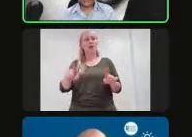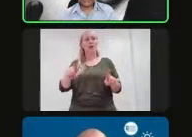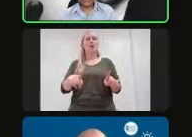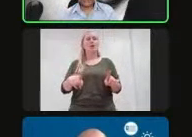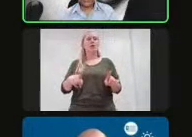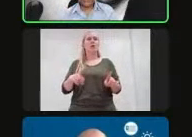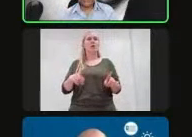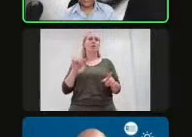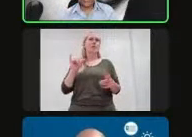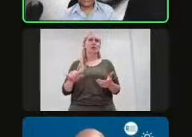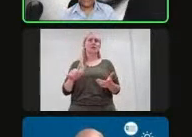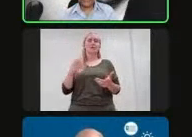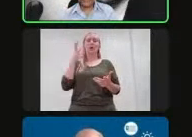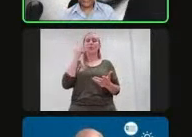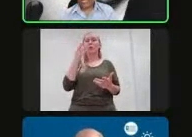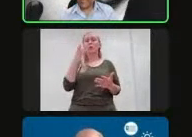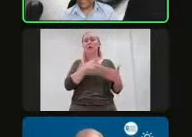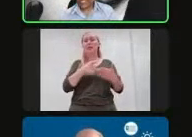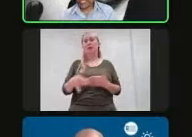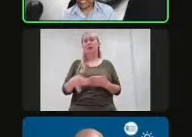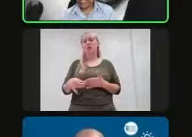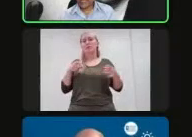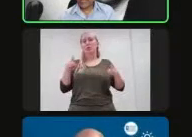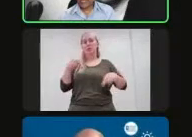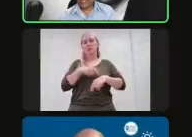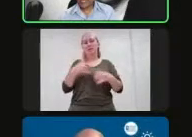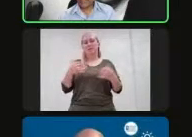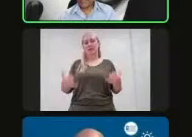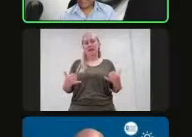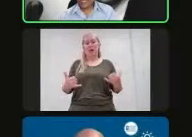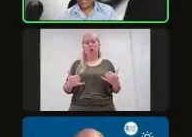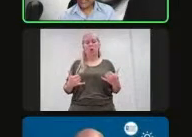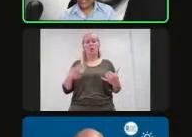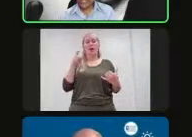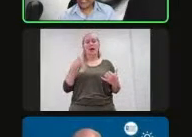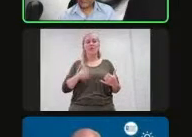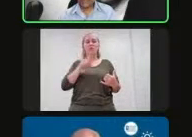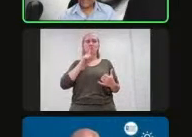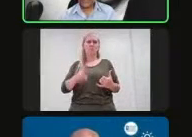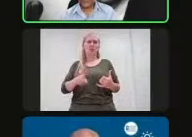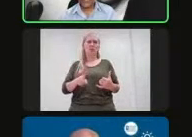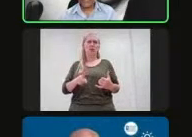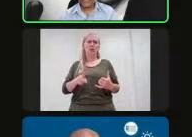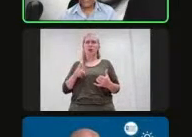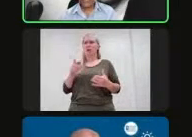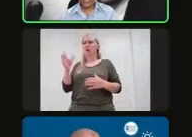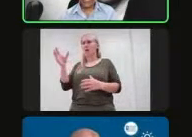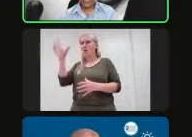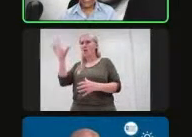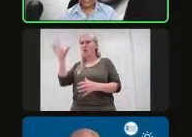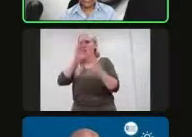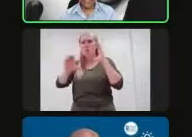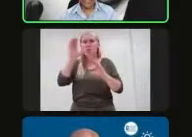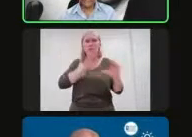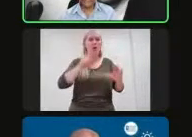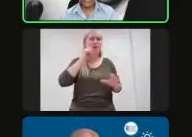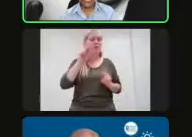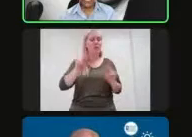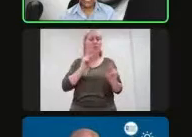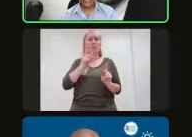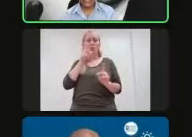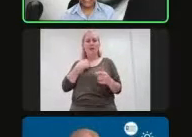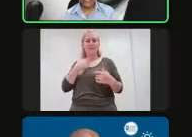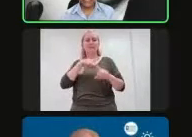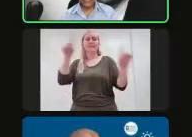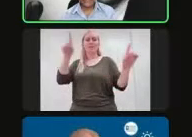the beauty of the leadership during times like this. You'll have to really seek out people who have a different idea